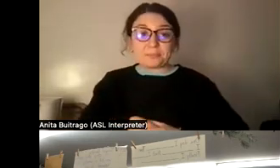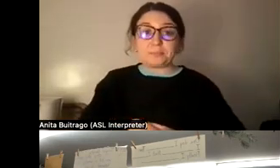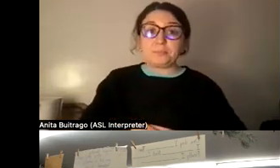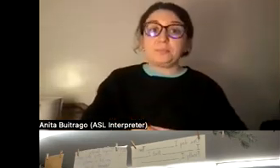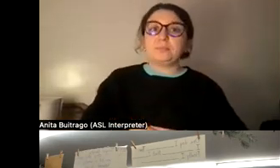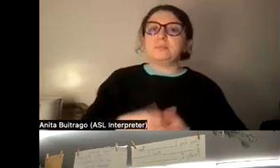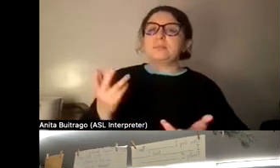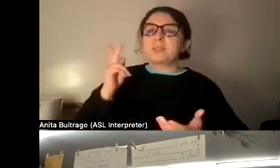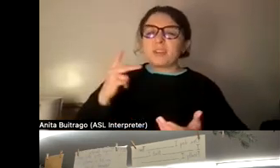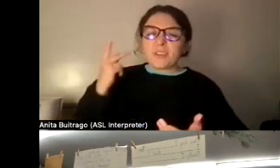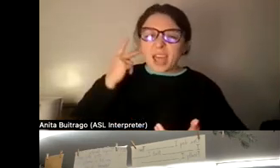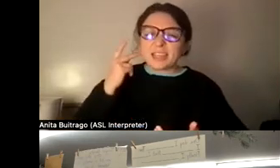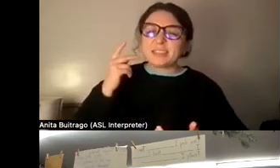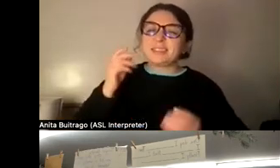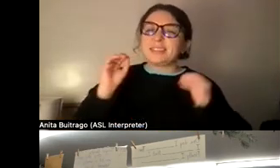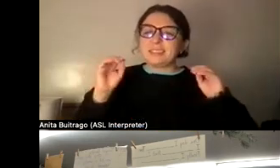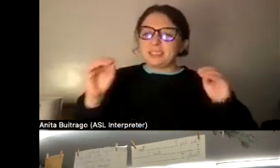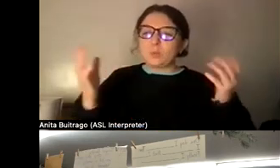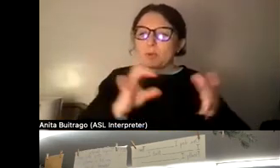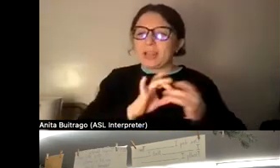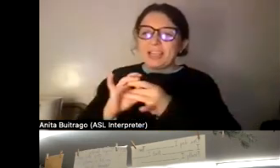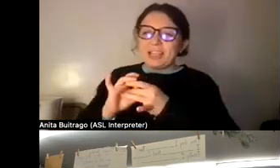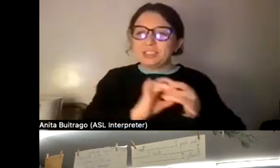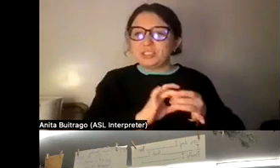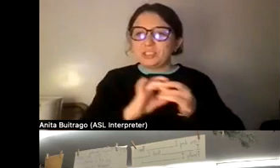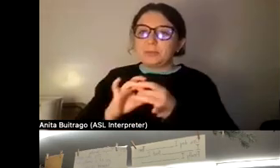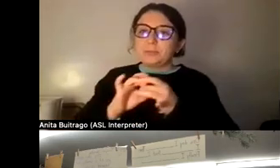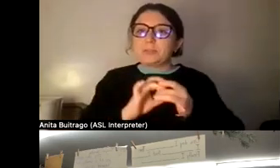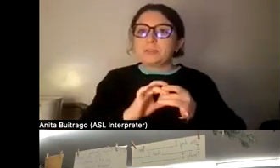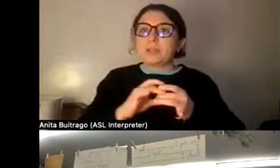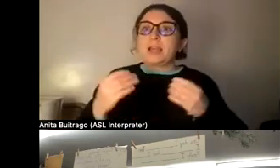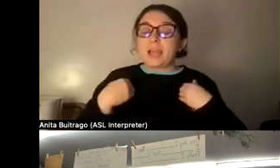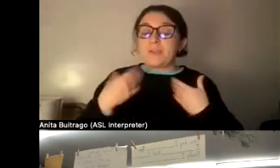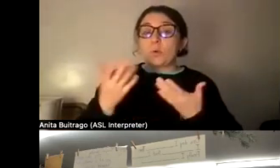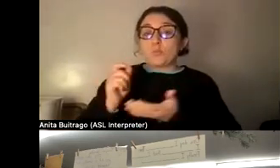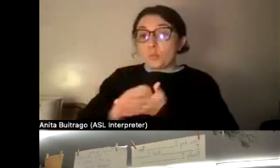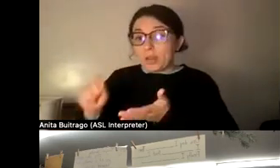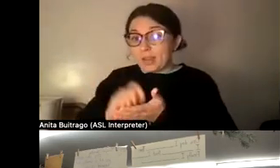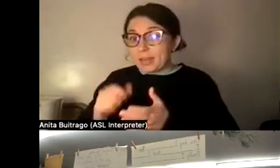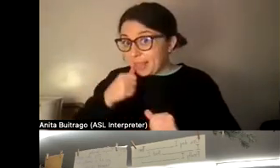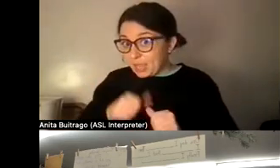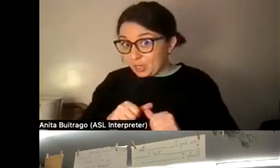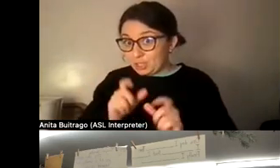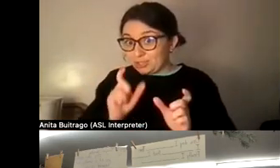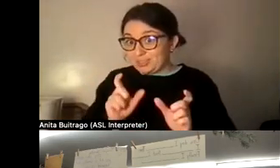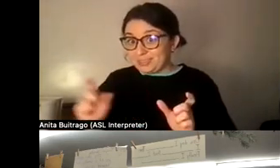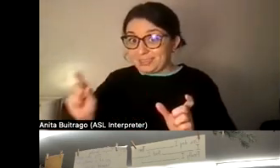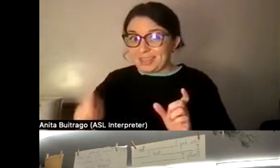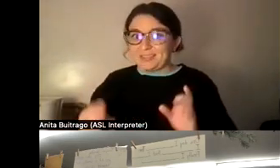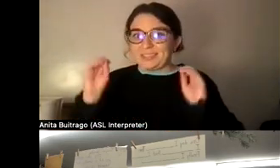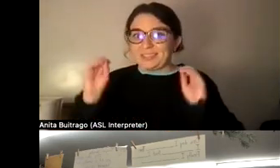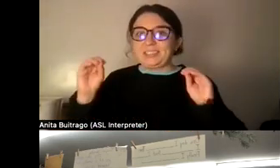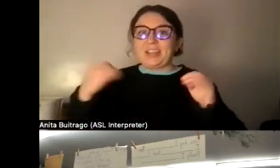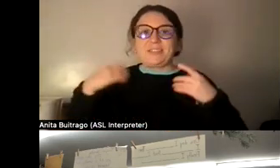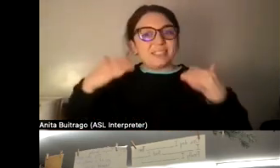teaches the relationships. So it teaches, we have these written letters, right? And we have to teach the kids that there's a sound that